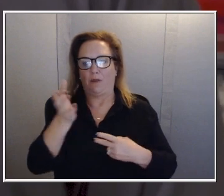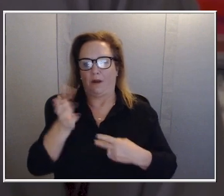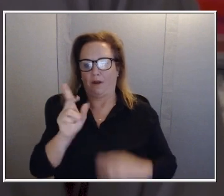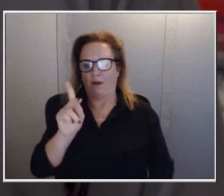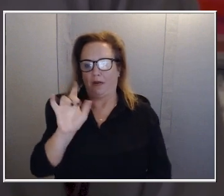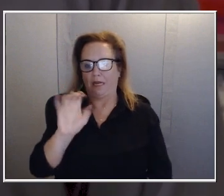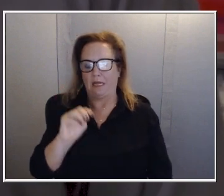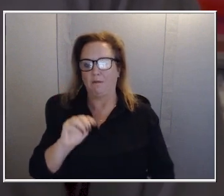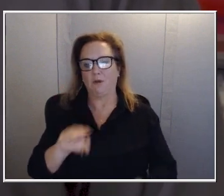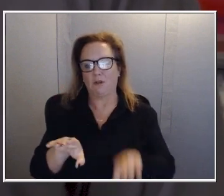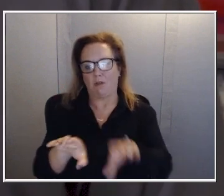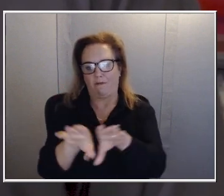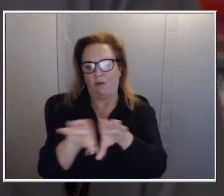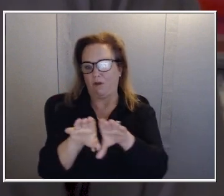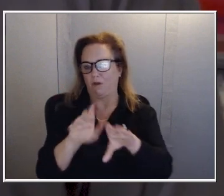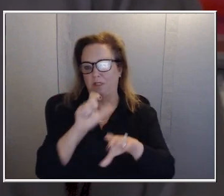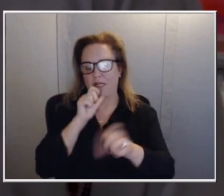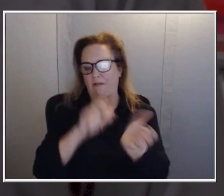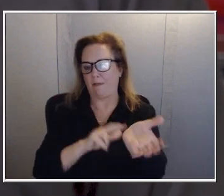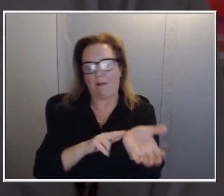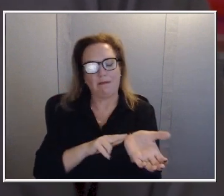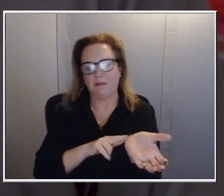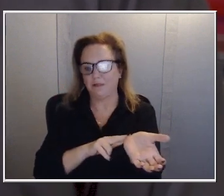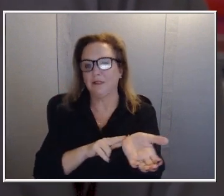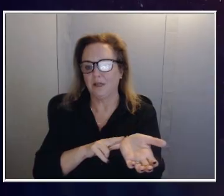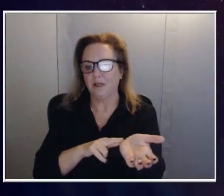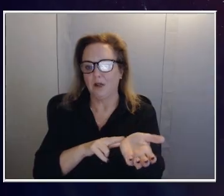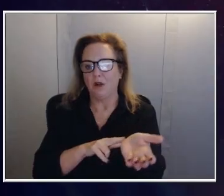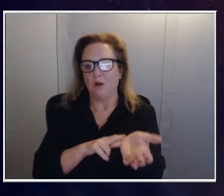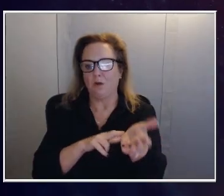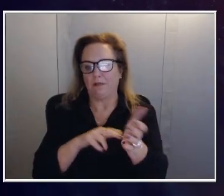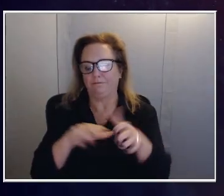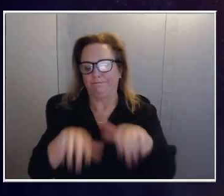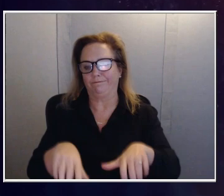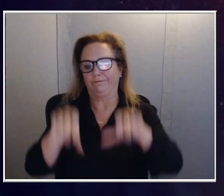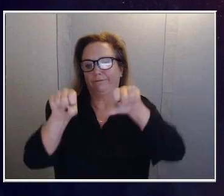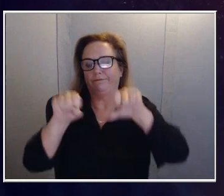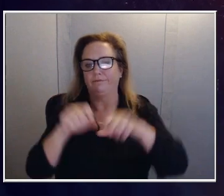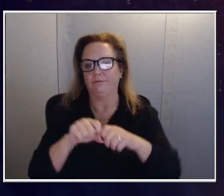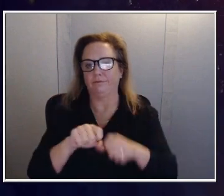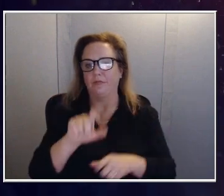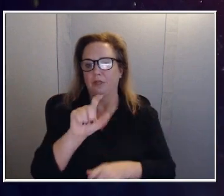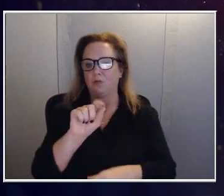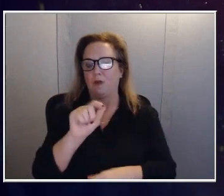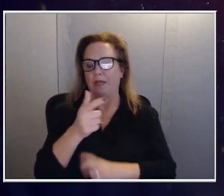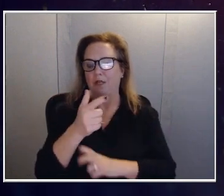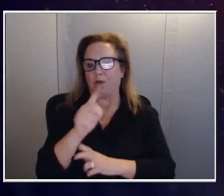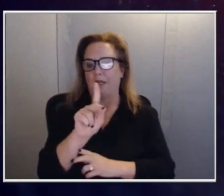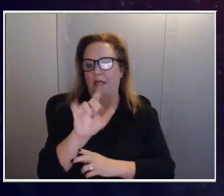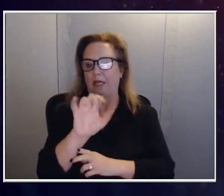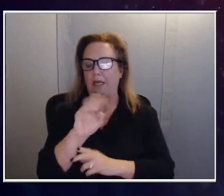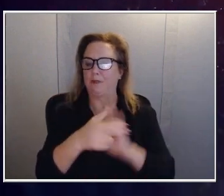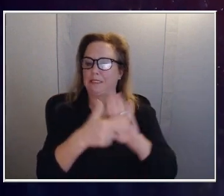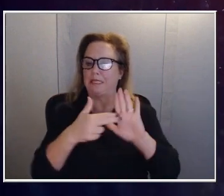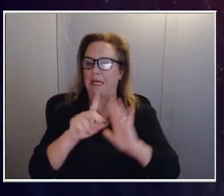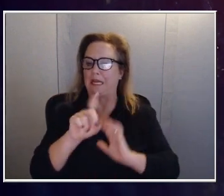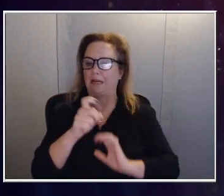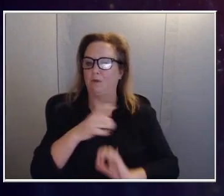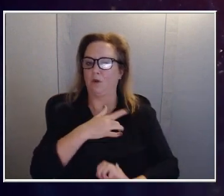the floor, didn't have a pulse, so we immediately took action. In 2021, Kim was diagnosed with